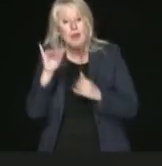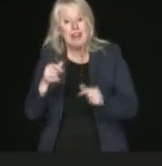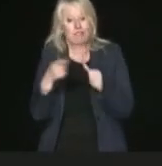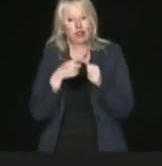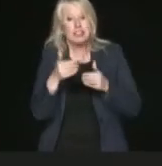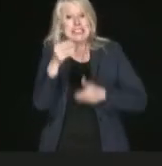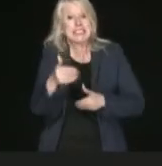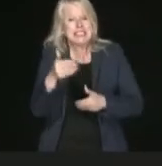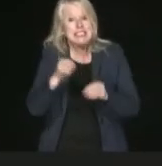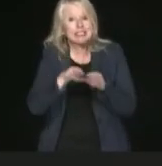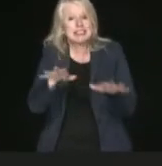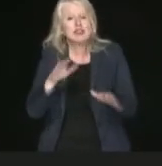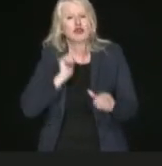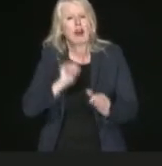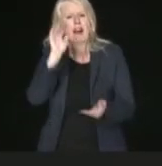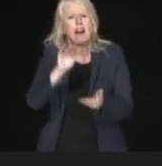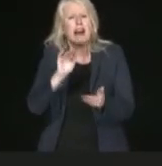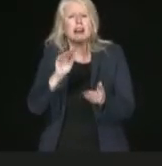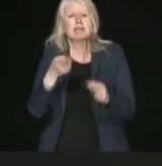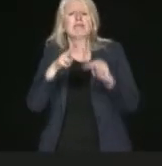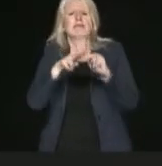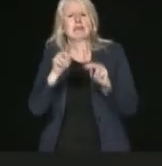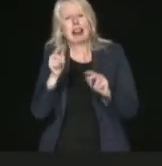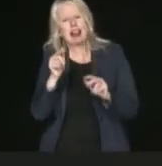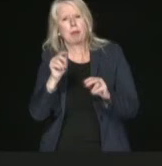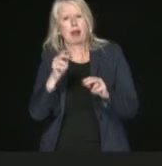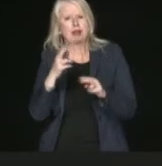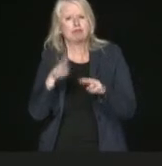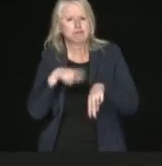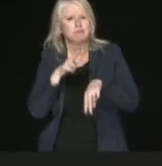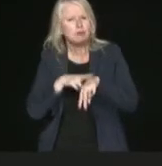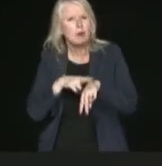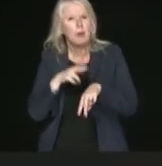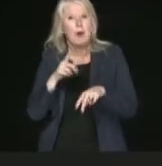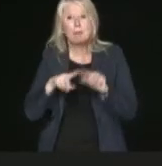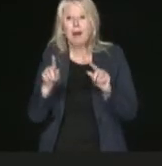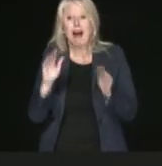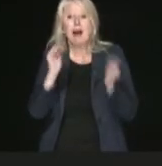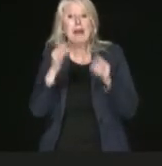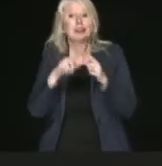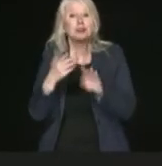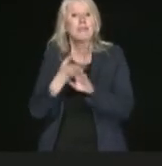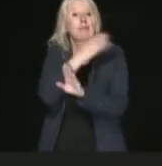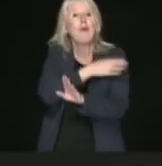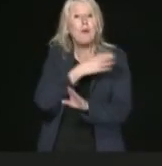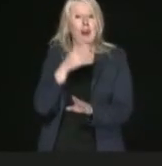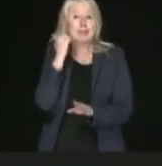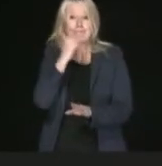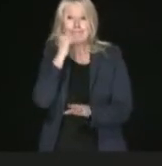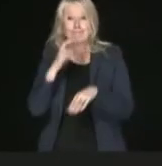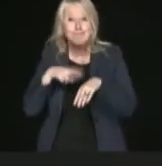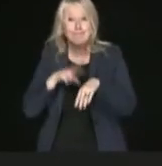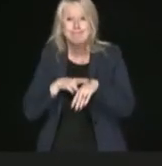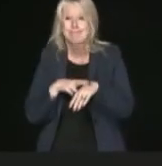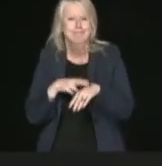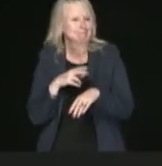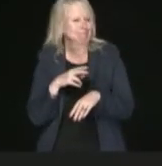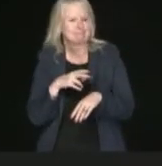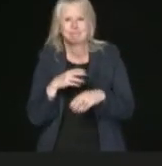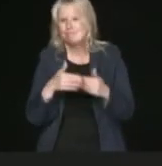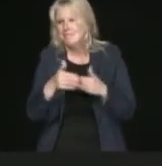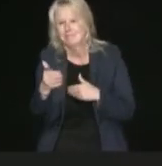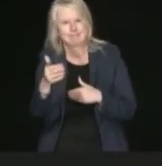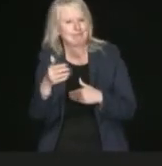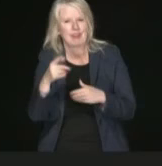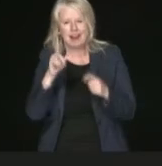is more normal, but we will not get back to the normal that we had before, at least until